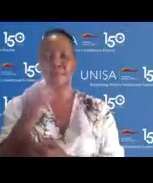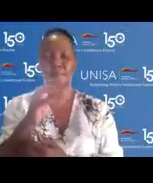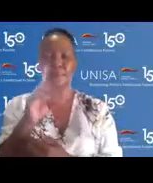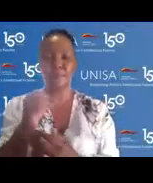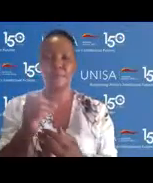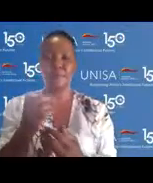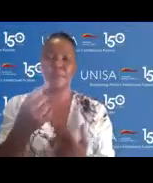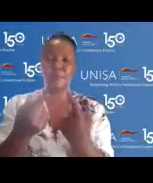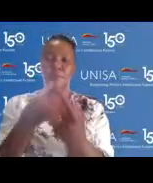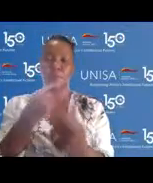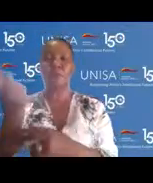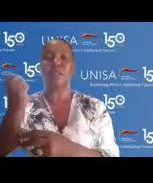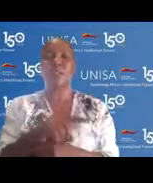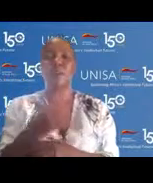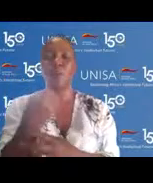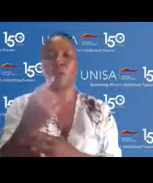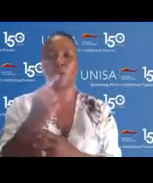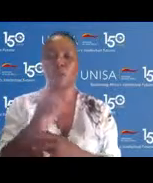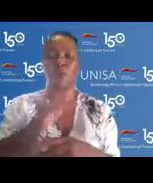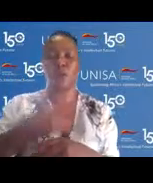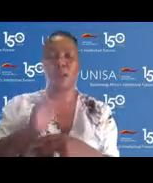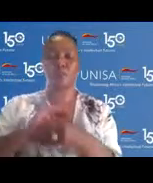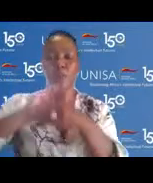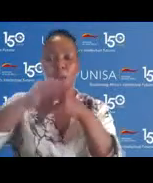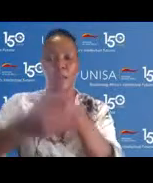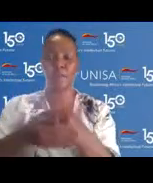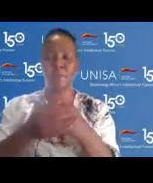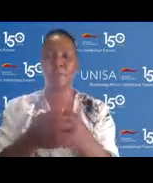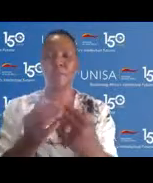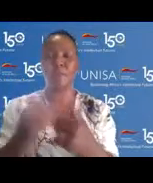that you'd like to cover with everyone, over to you, Richard.